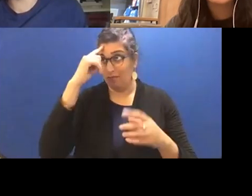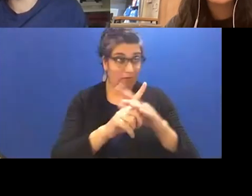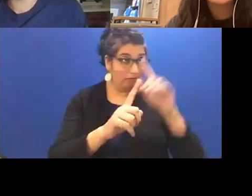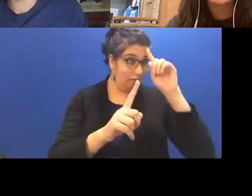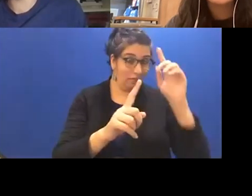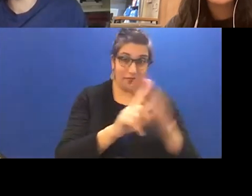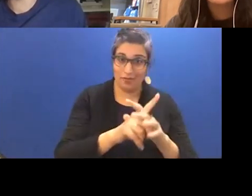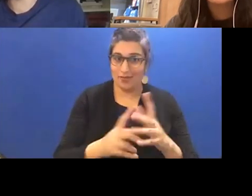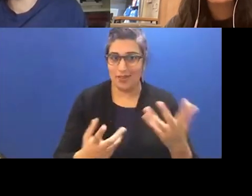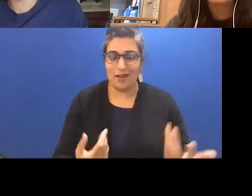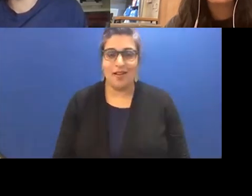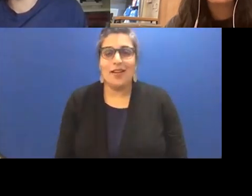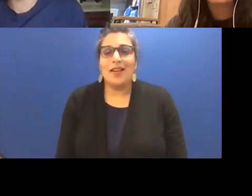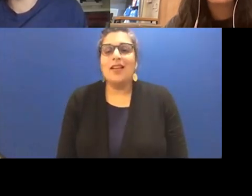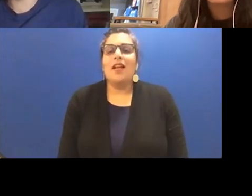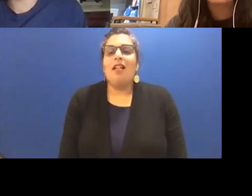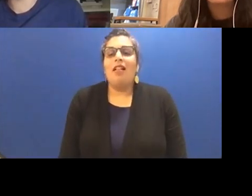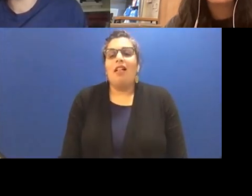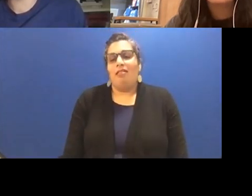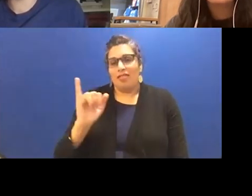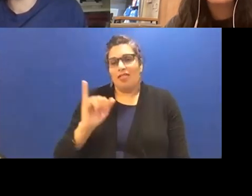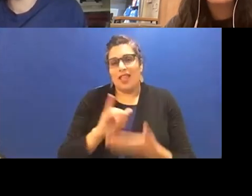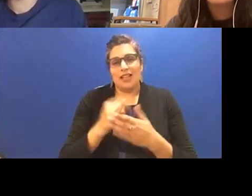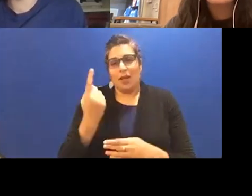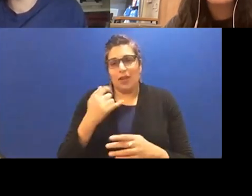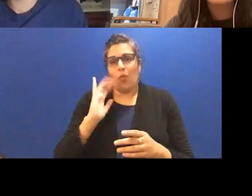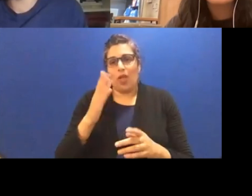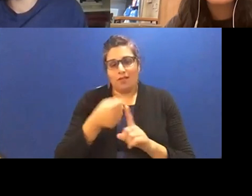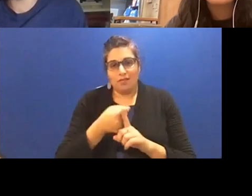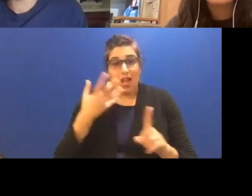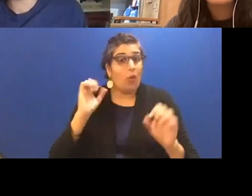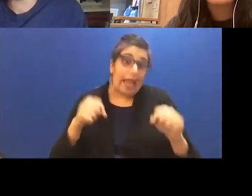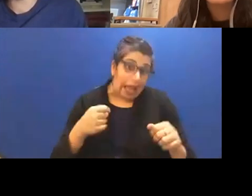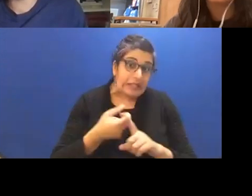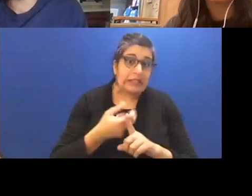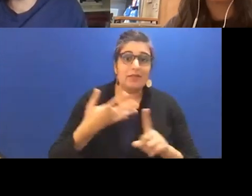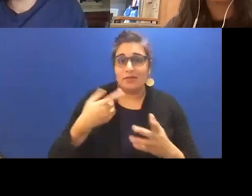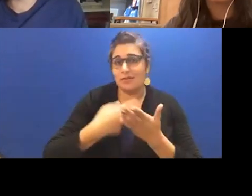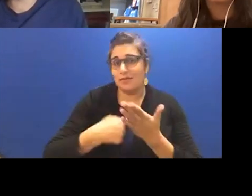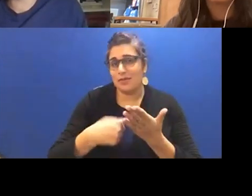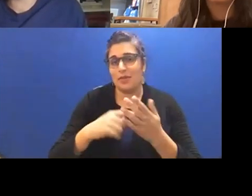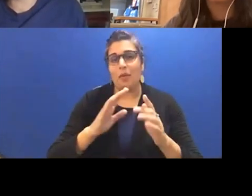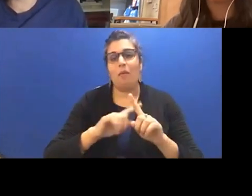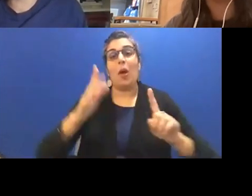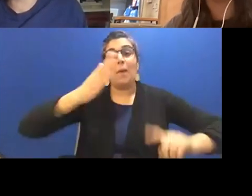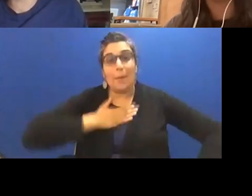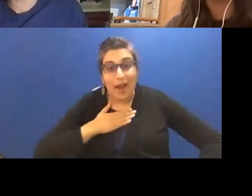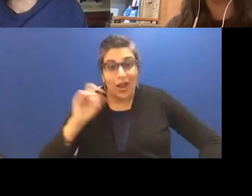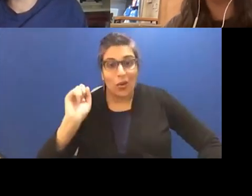But so that's something we will discuss or think about. But my question is